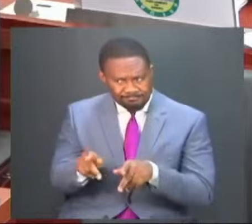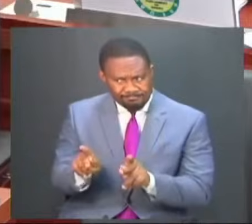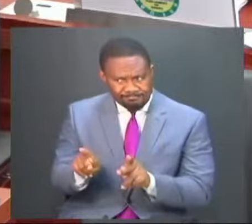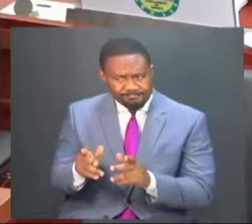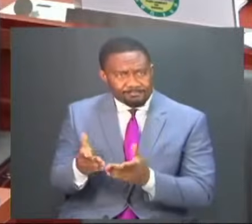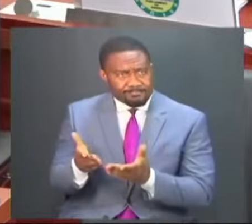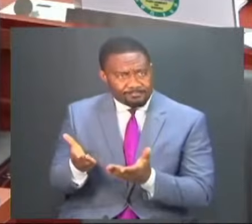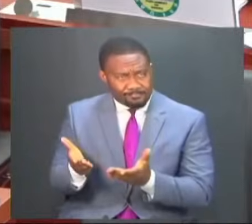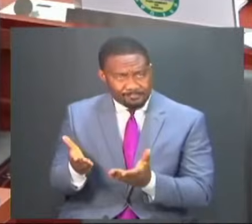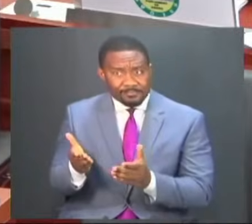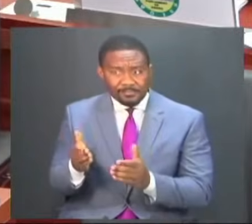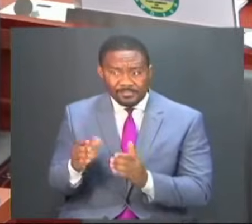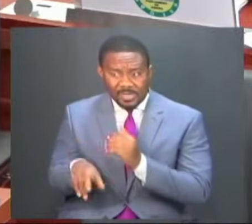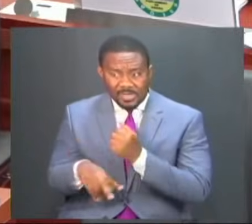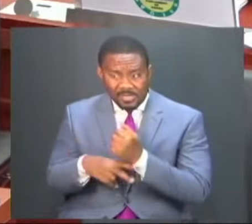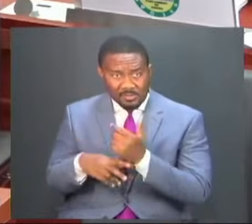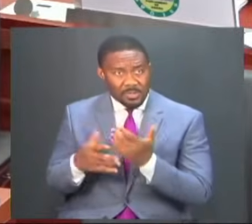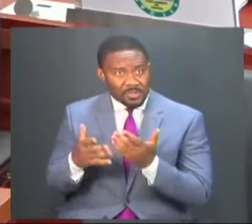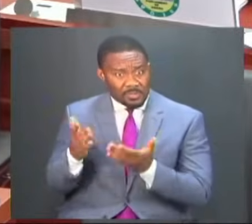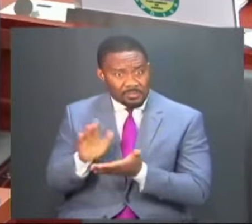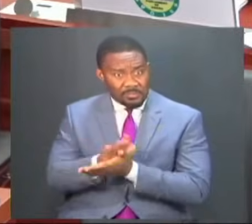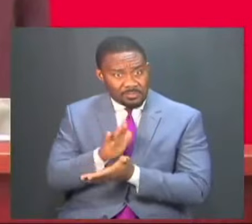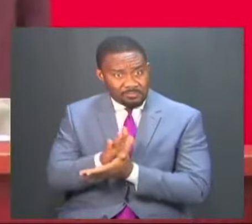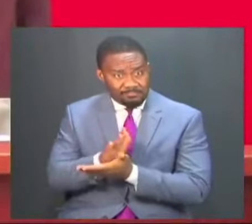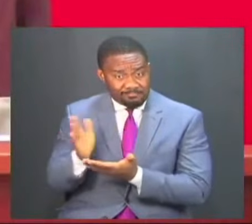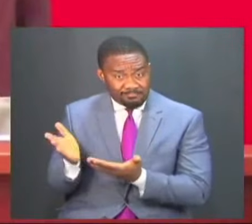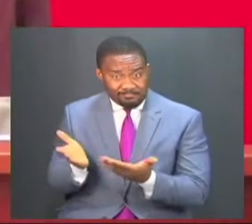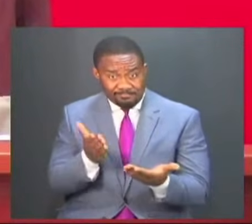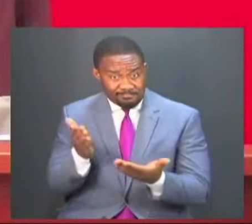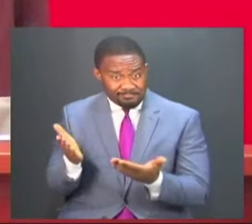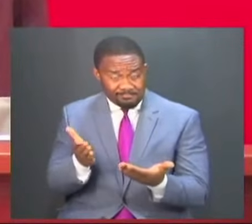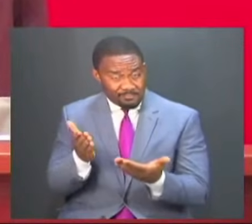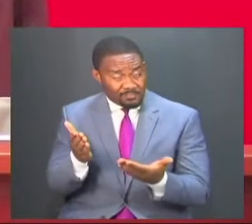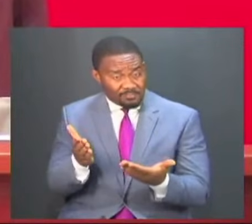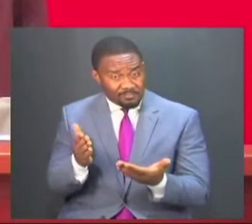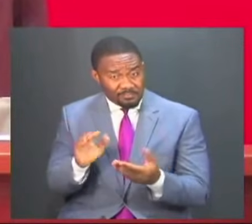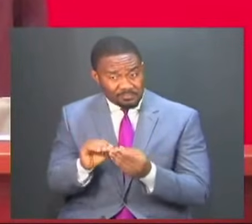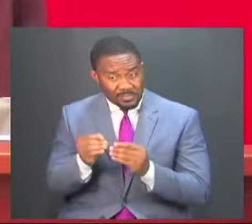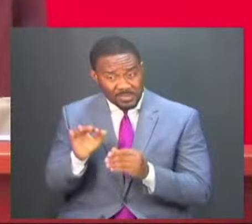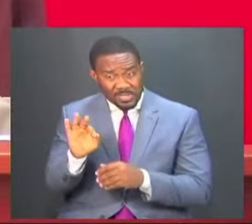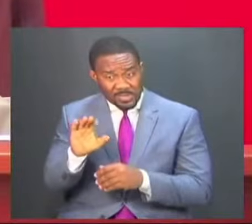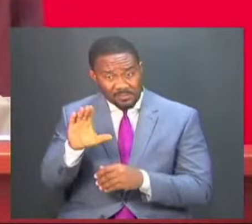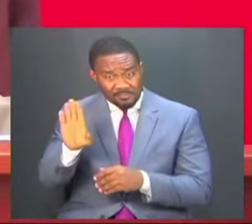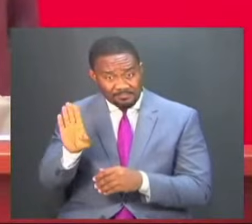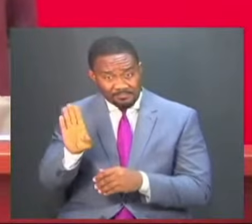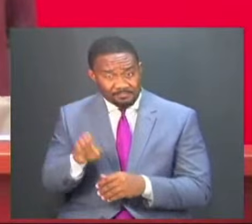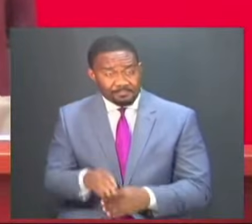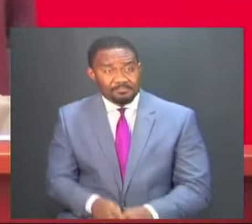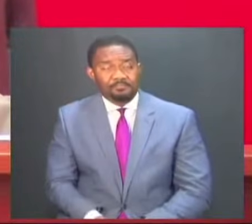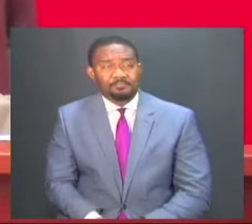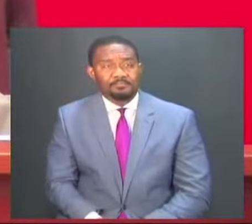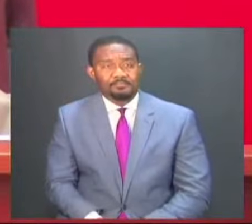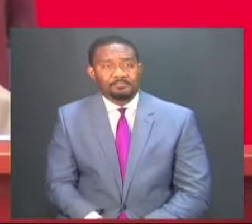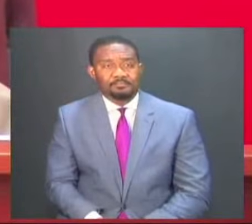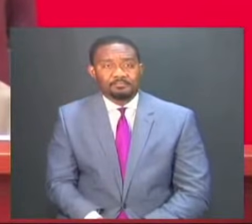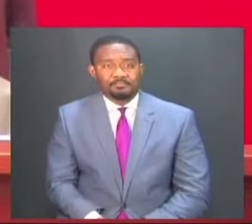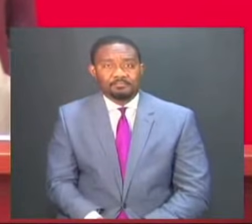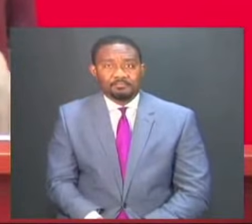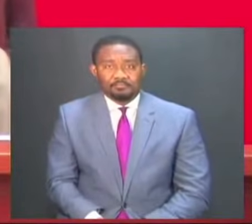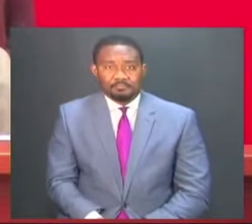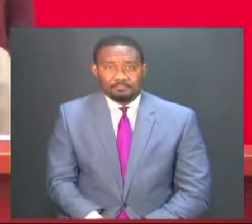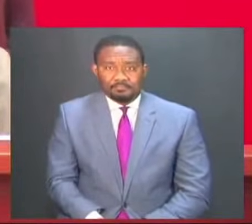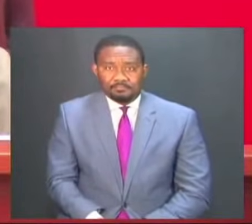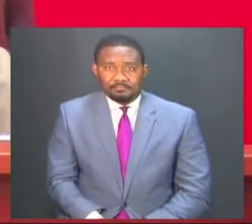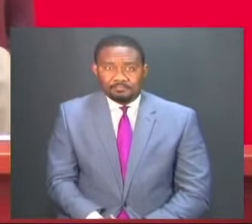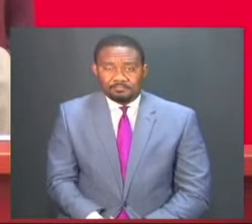to present Deputy item Minority Leader. 9B. Deputy Minority Leader, the application